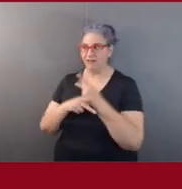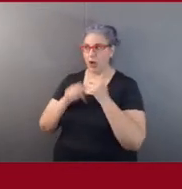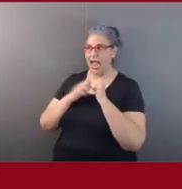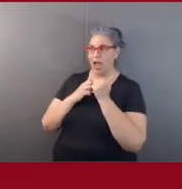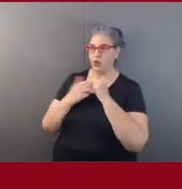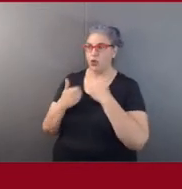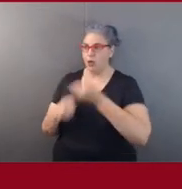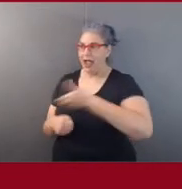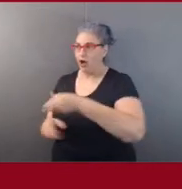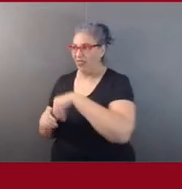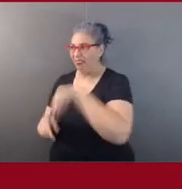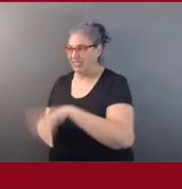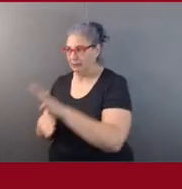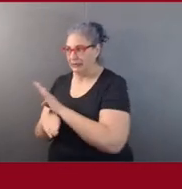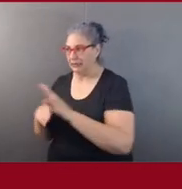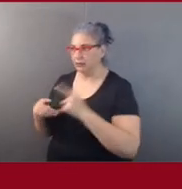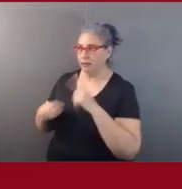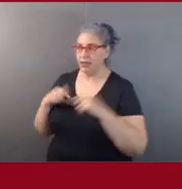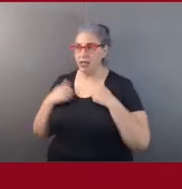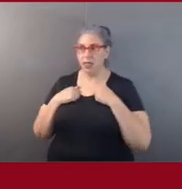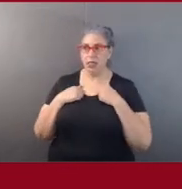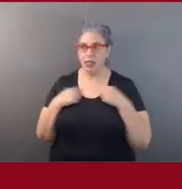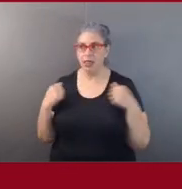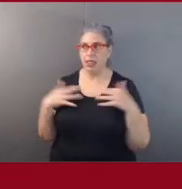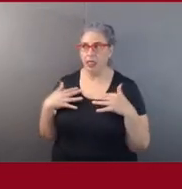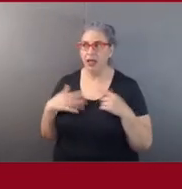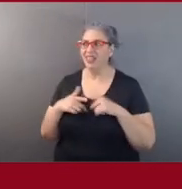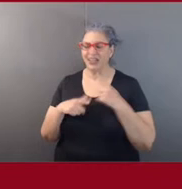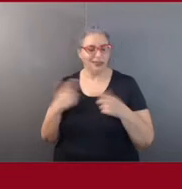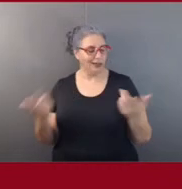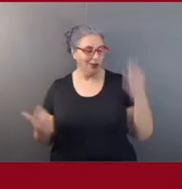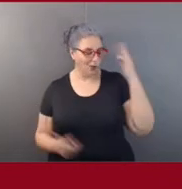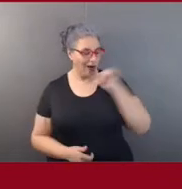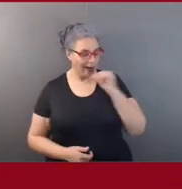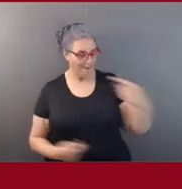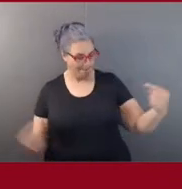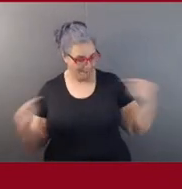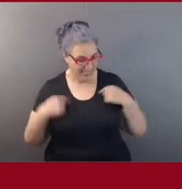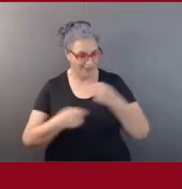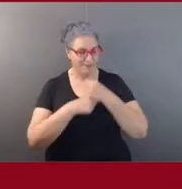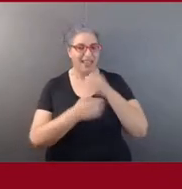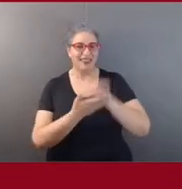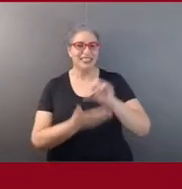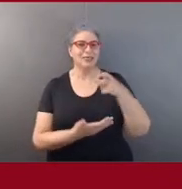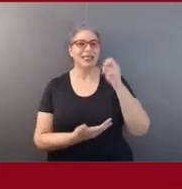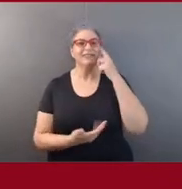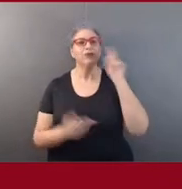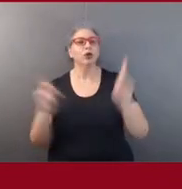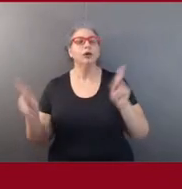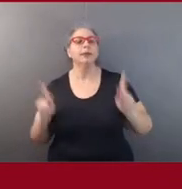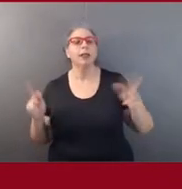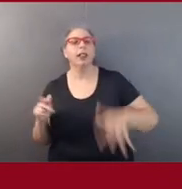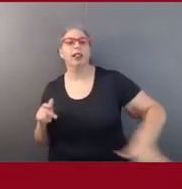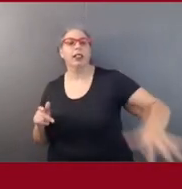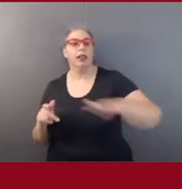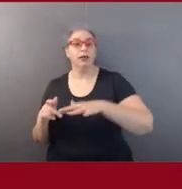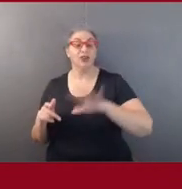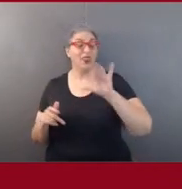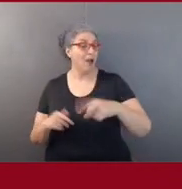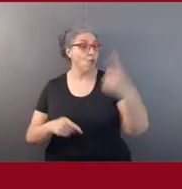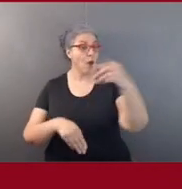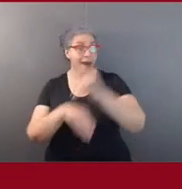industry. And then a little voice came to me and said, why not me? And from that night of